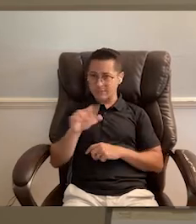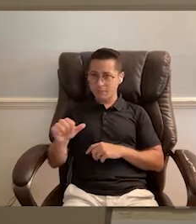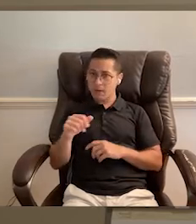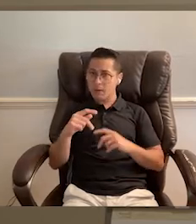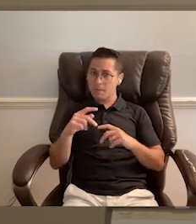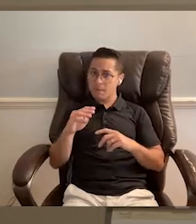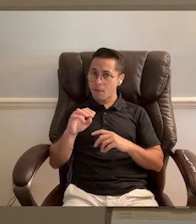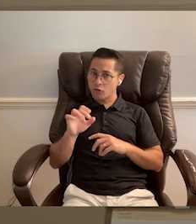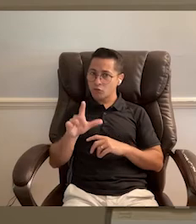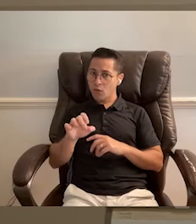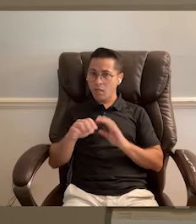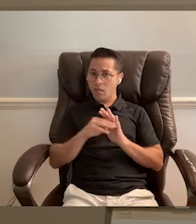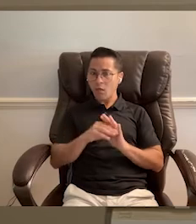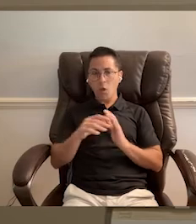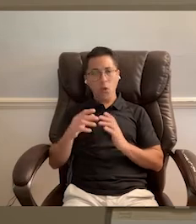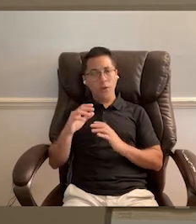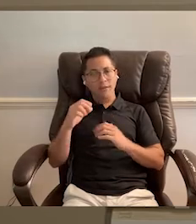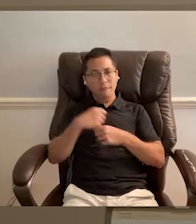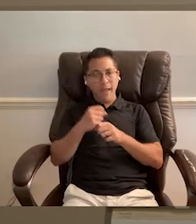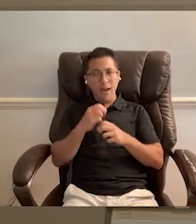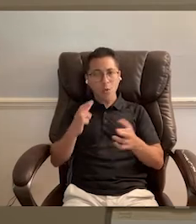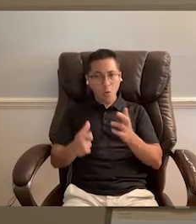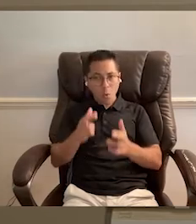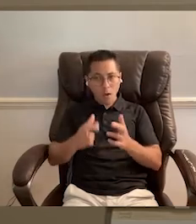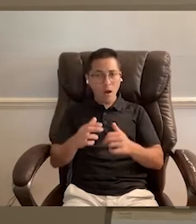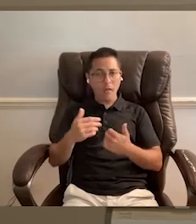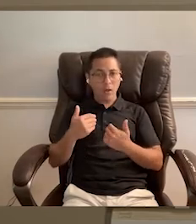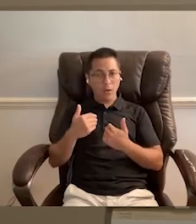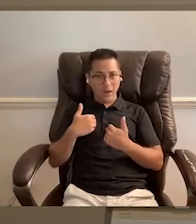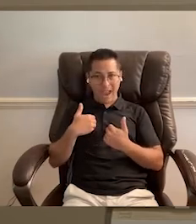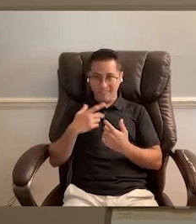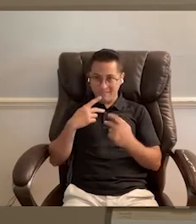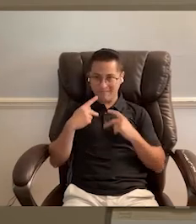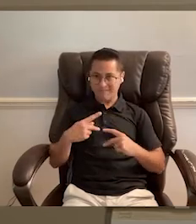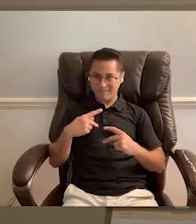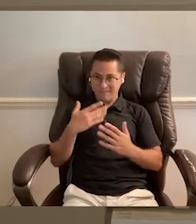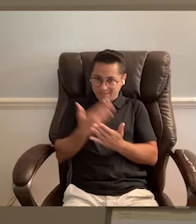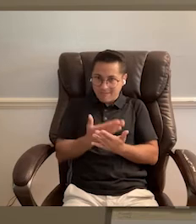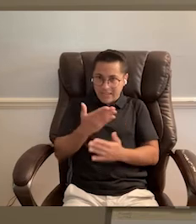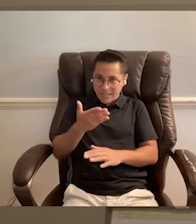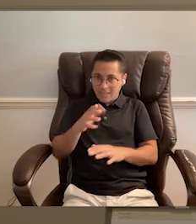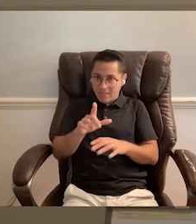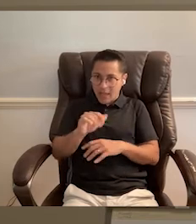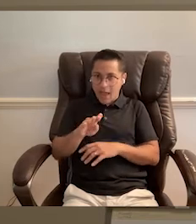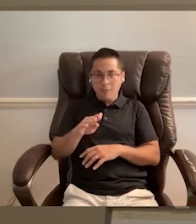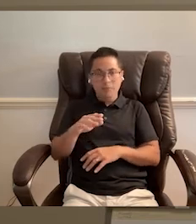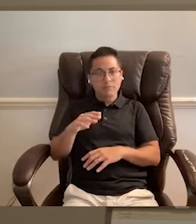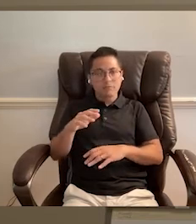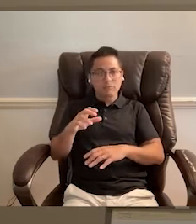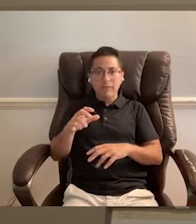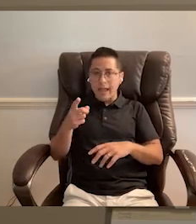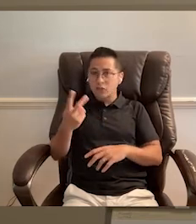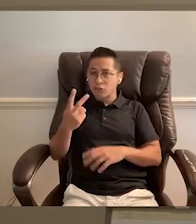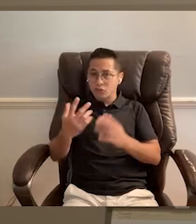via virtual reality. We call this guy here Baxbot, Baxter Robot. In the dual arm control module, the users practice